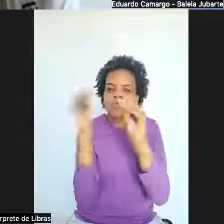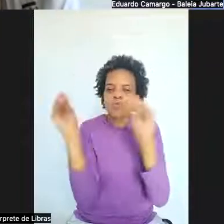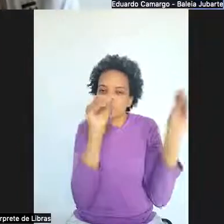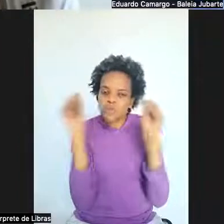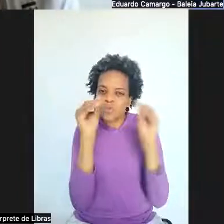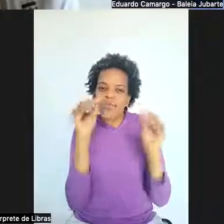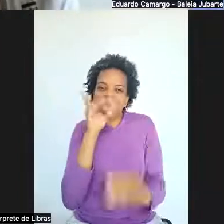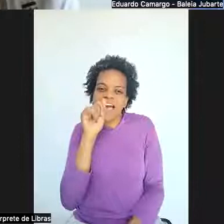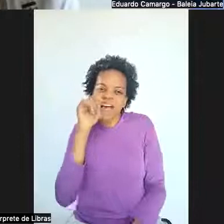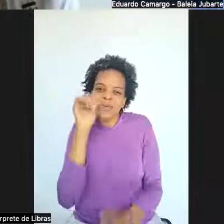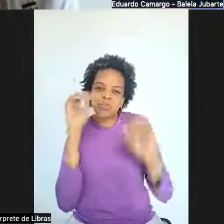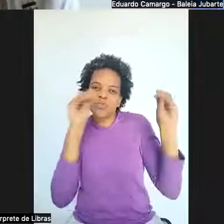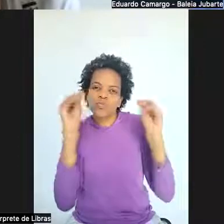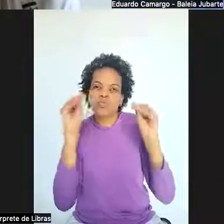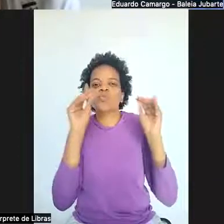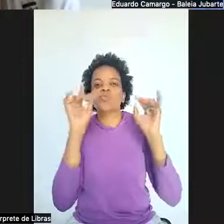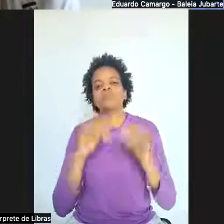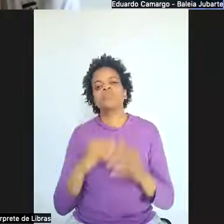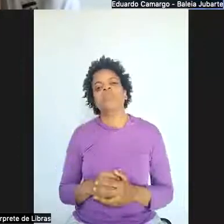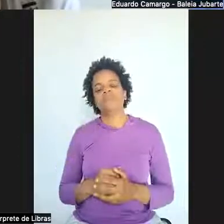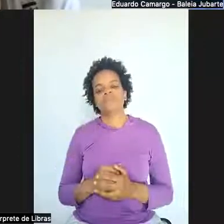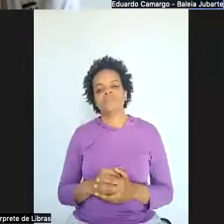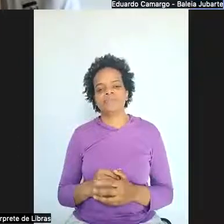Kisses, bye-bye. Bye, kisses, Iago.